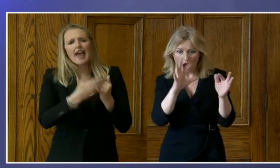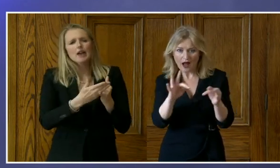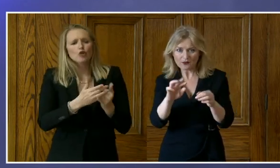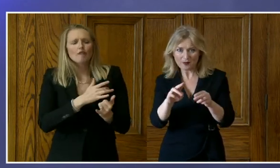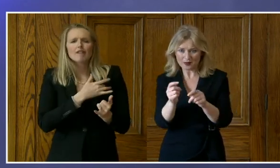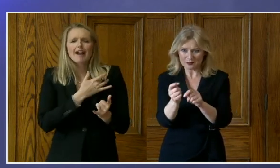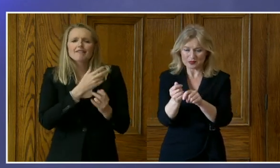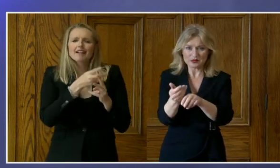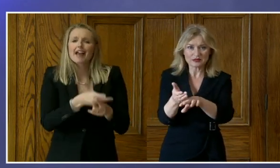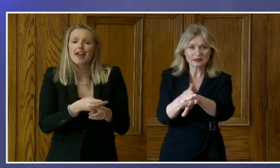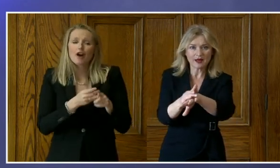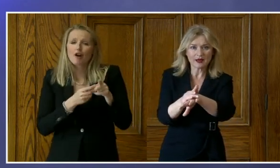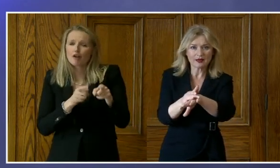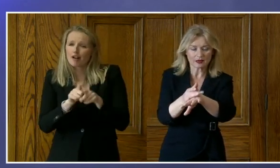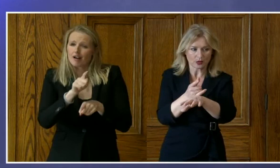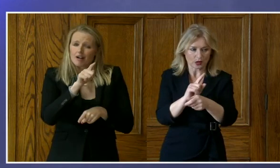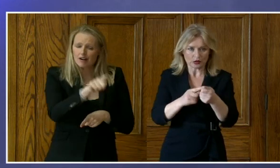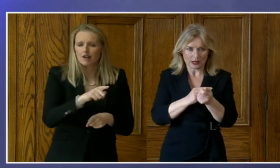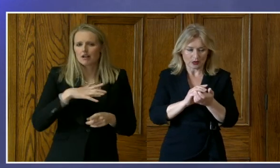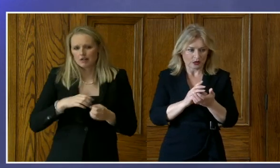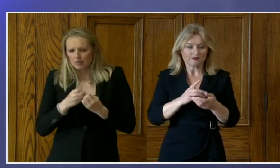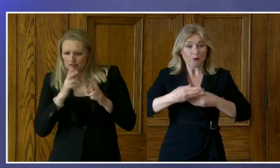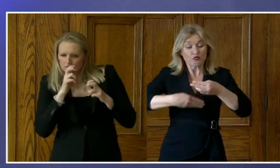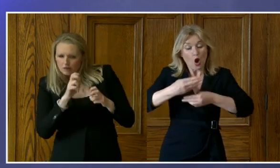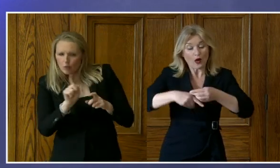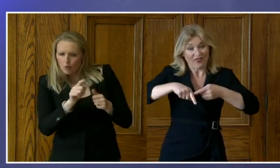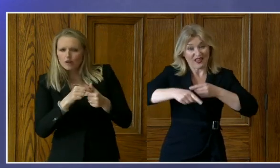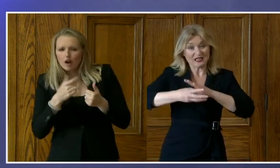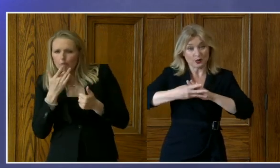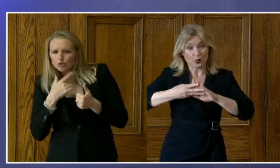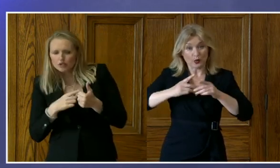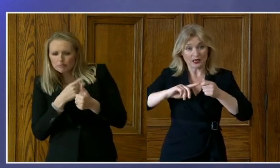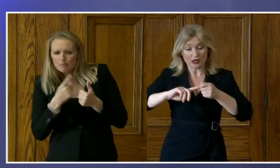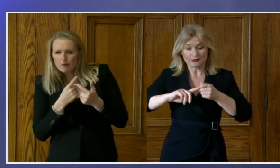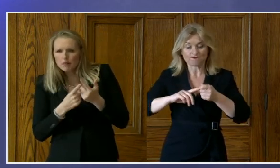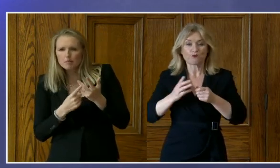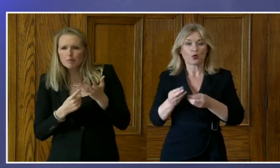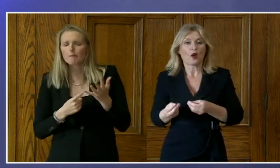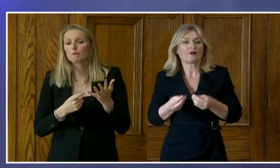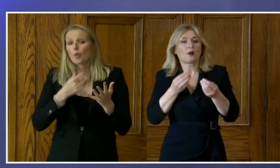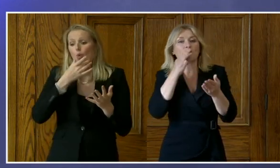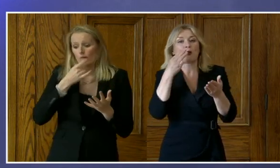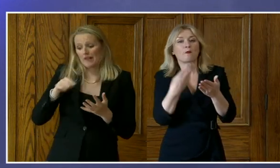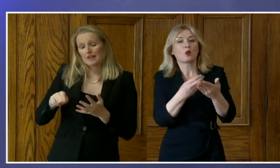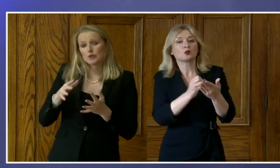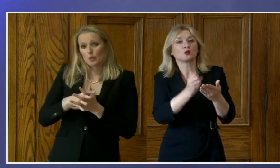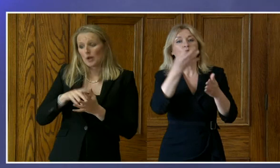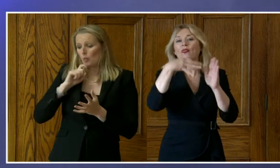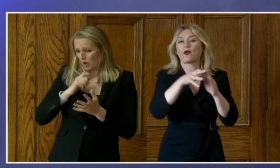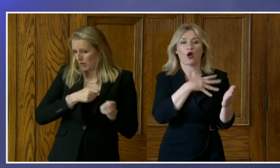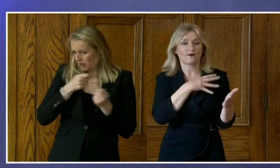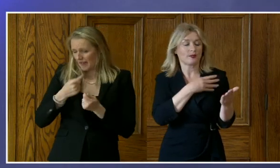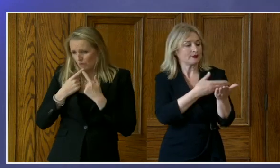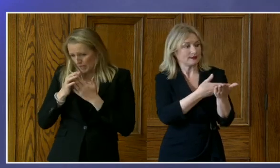we are hopeful that we will start to make progress this week in bringing something to the executive, and then over the coming weeks looking at the